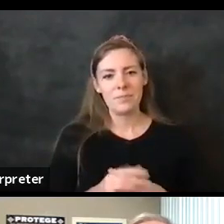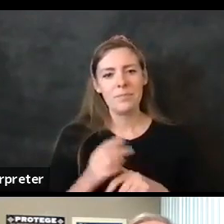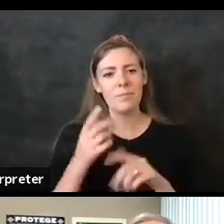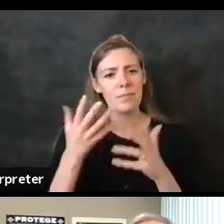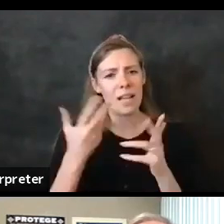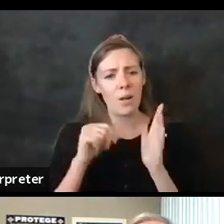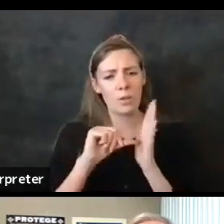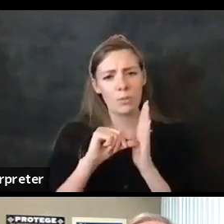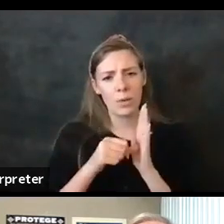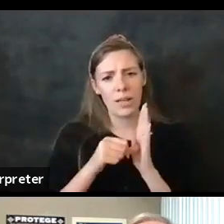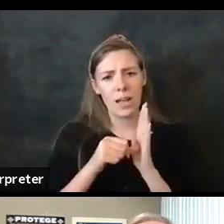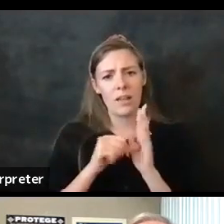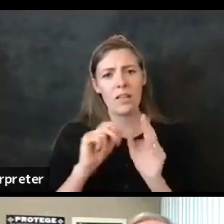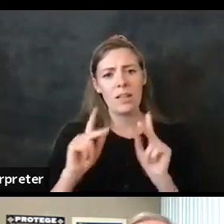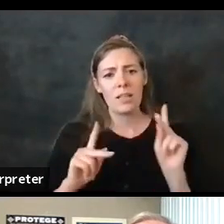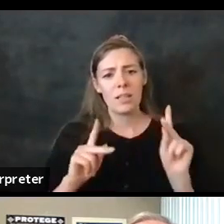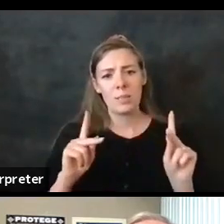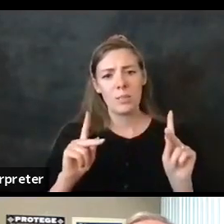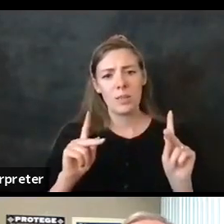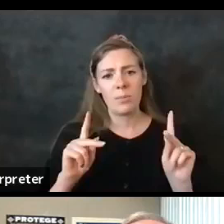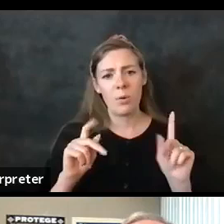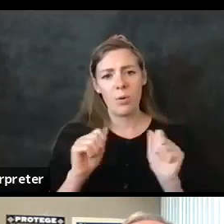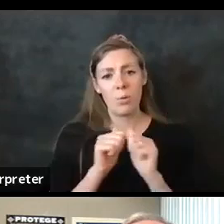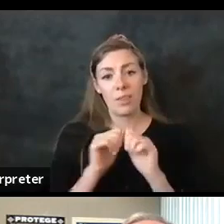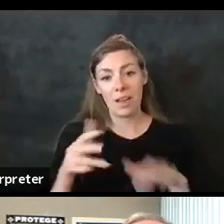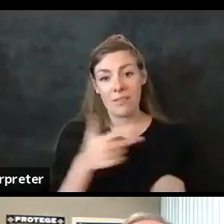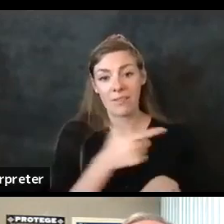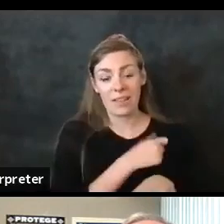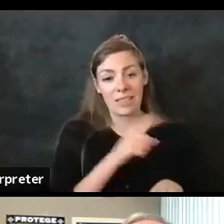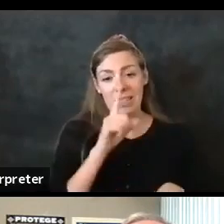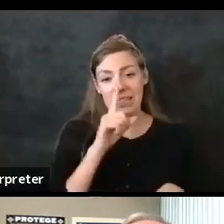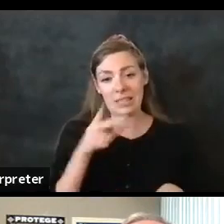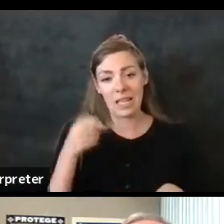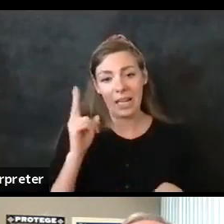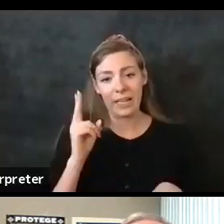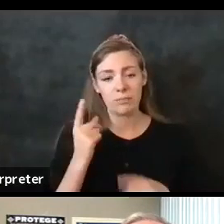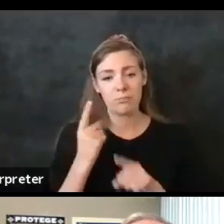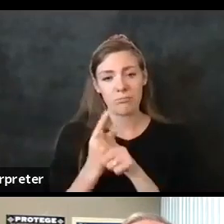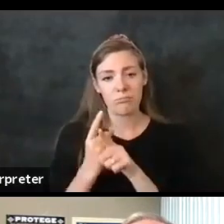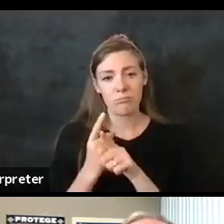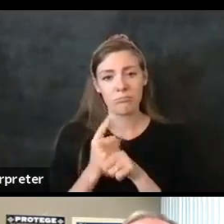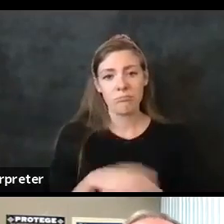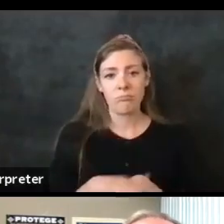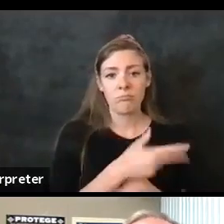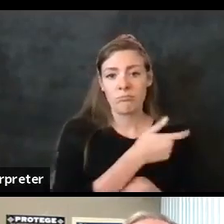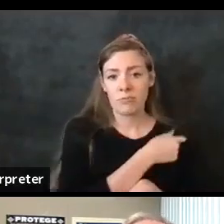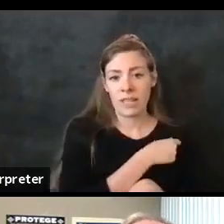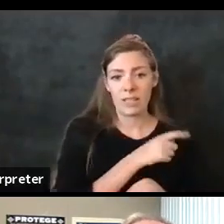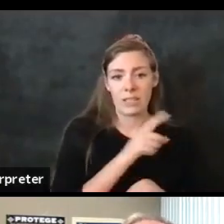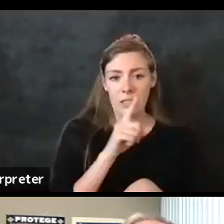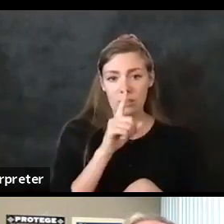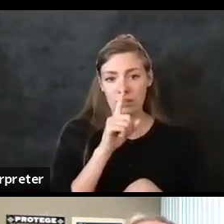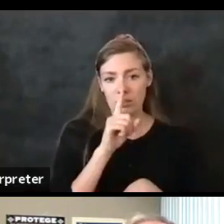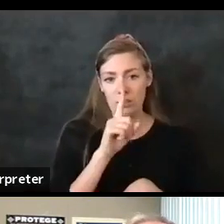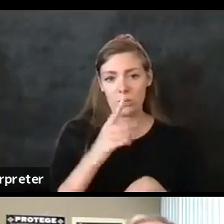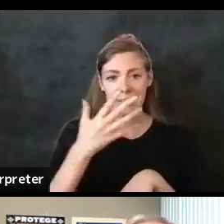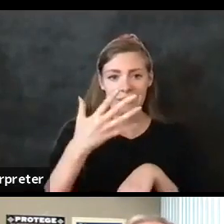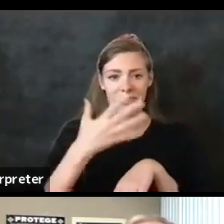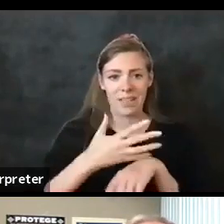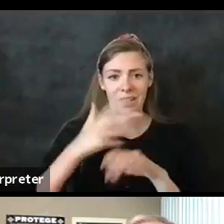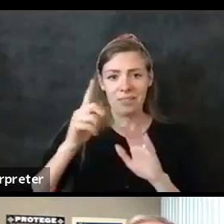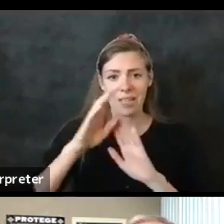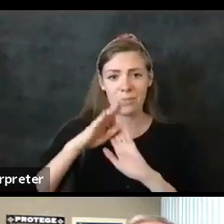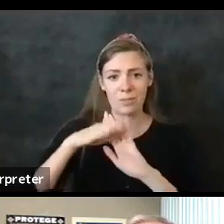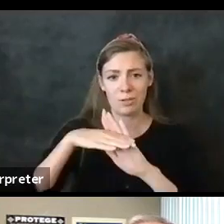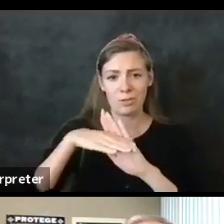the unvaccinated case rate is incredibly high. Correct. The vaccinated case rate is actually 5 times